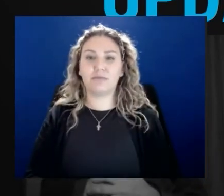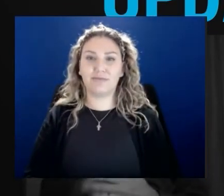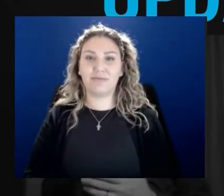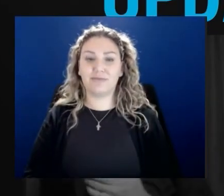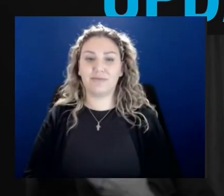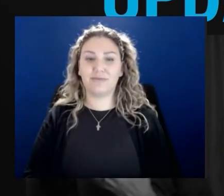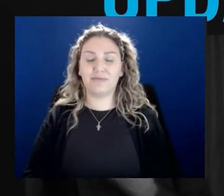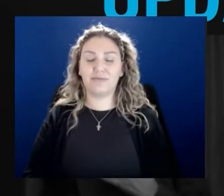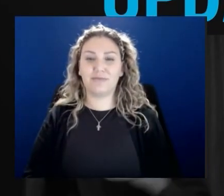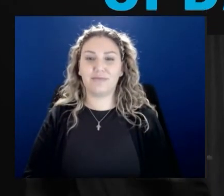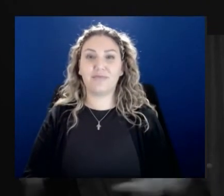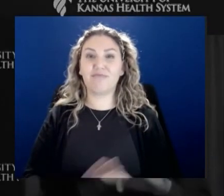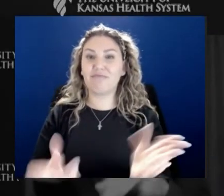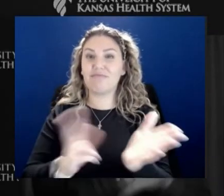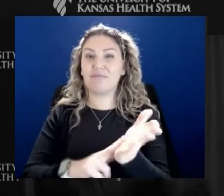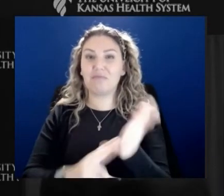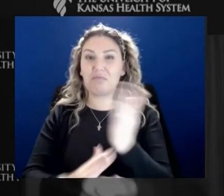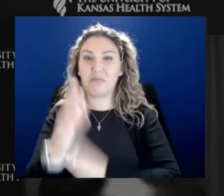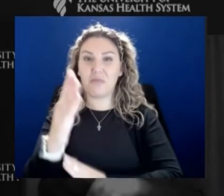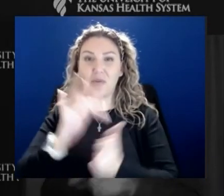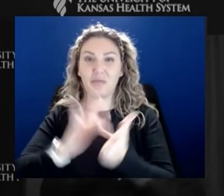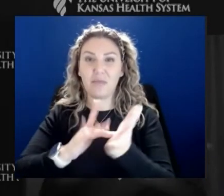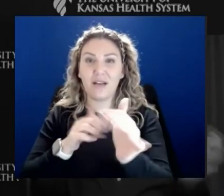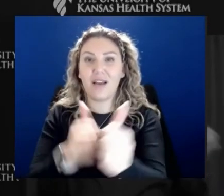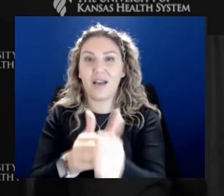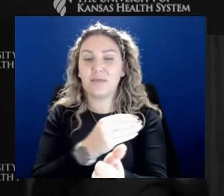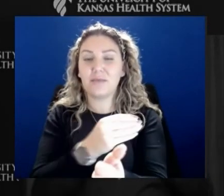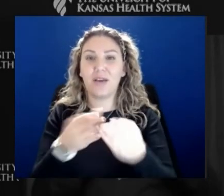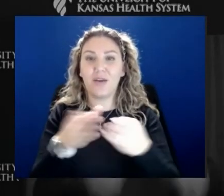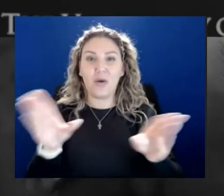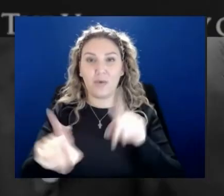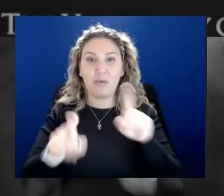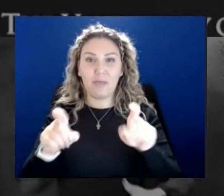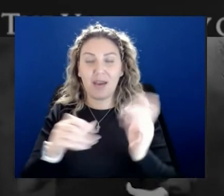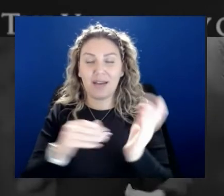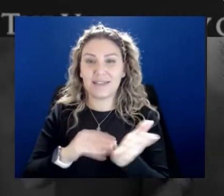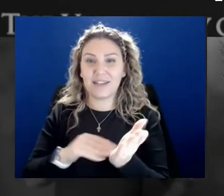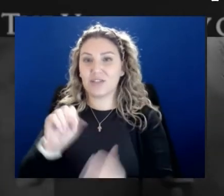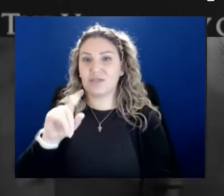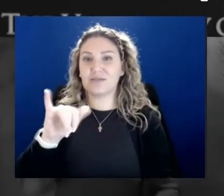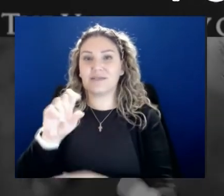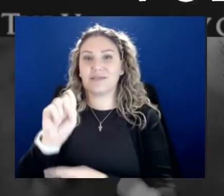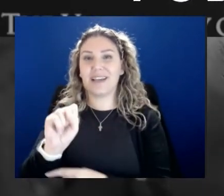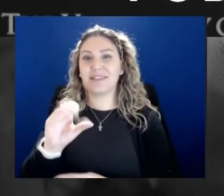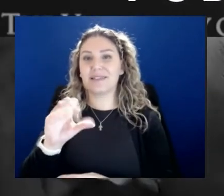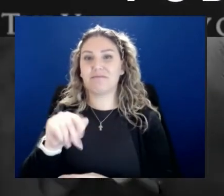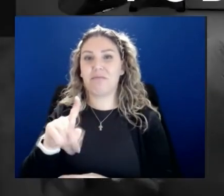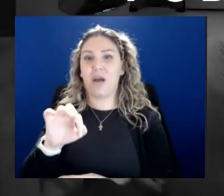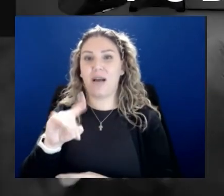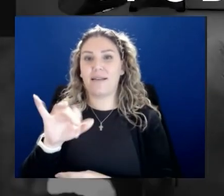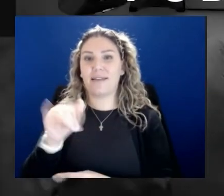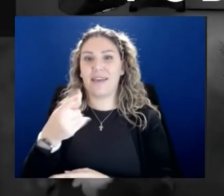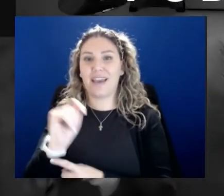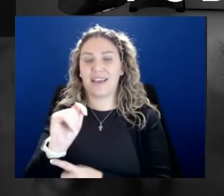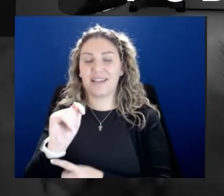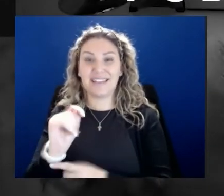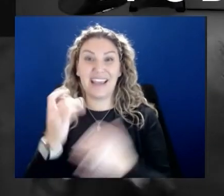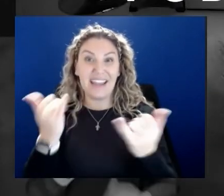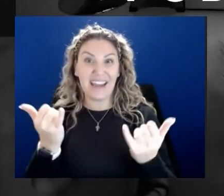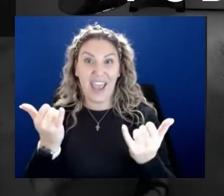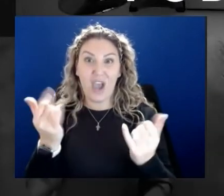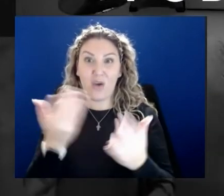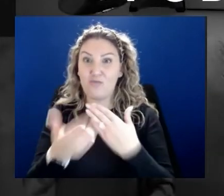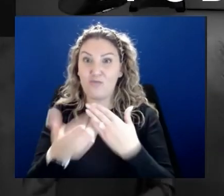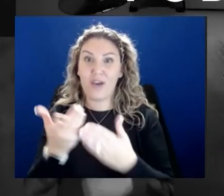Subscribe to our morning medical update and Open Mics with Dr. Stites podcast. Now, everywhere podcasts are available.